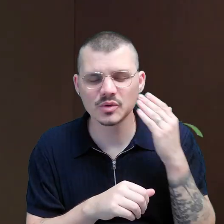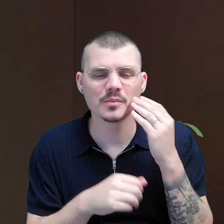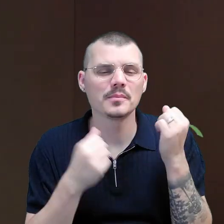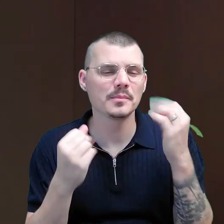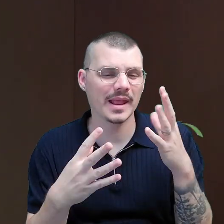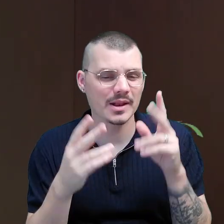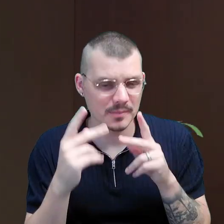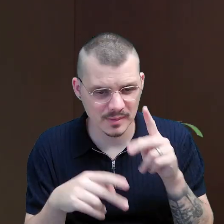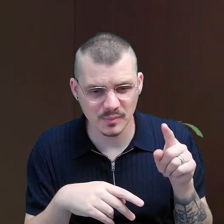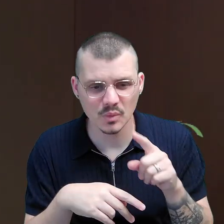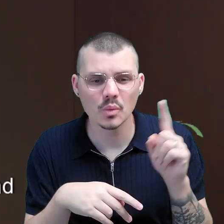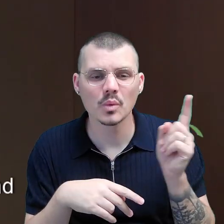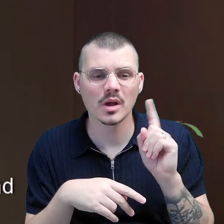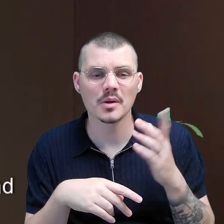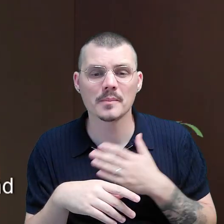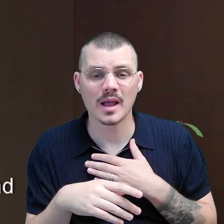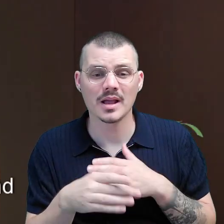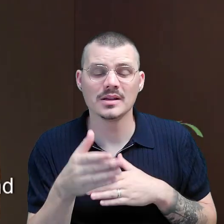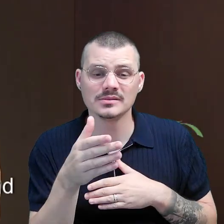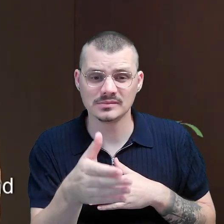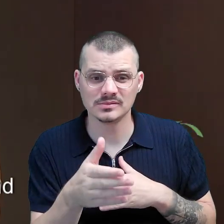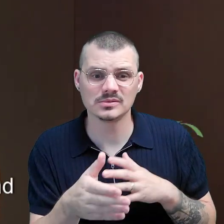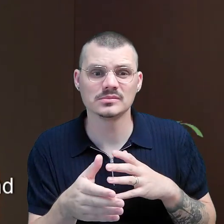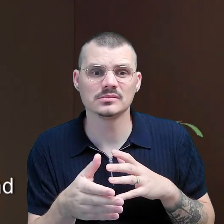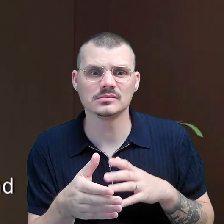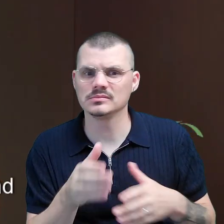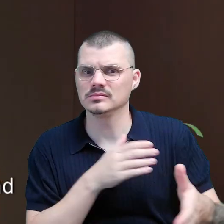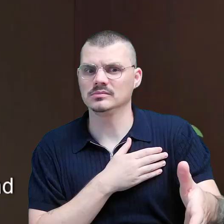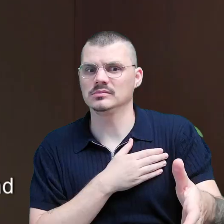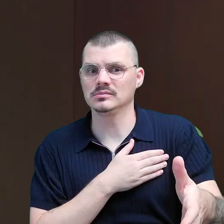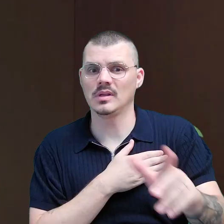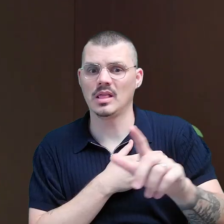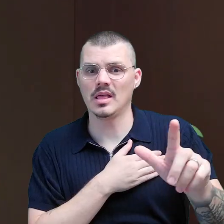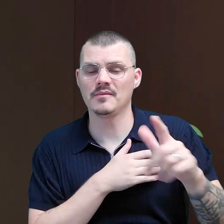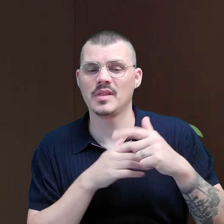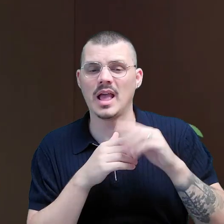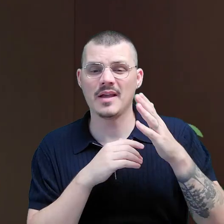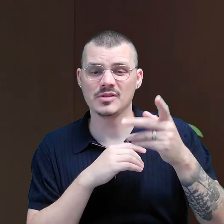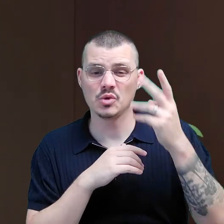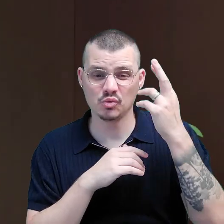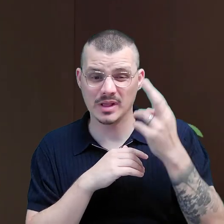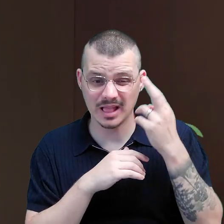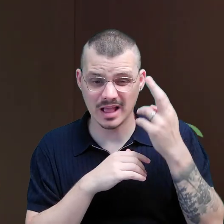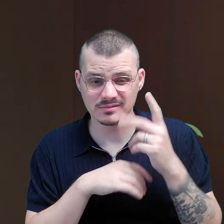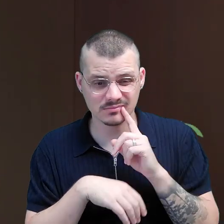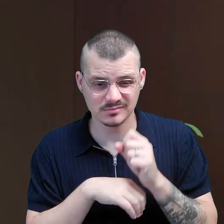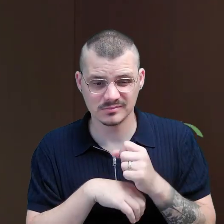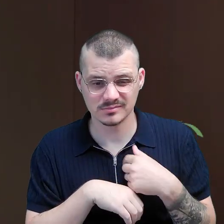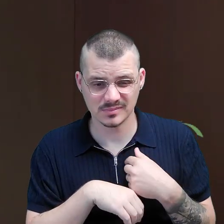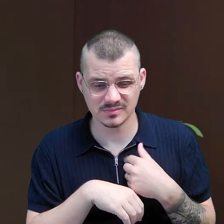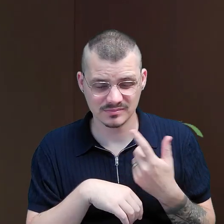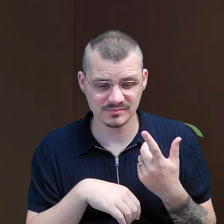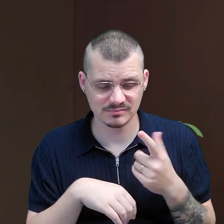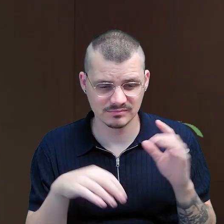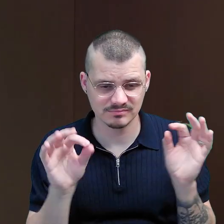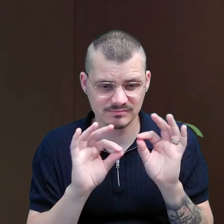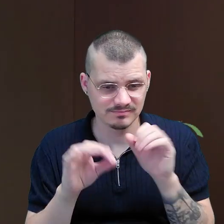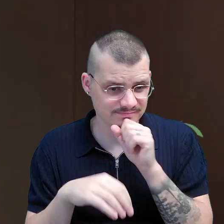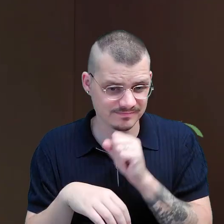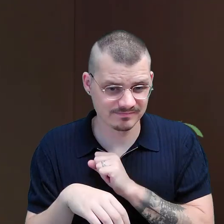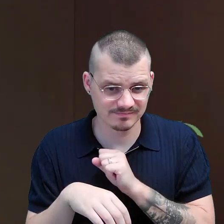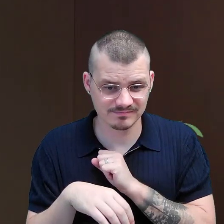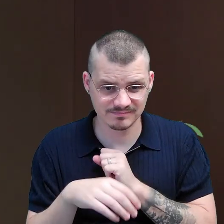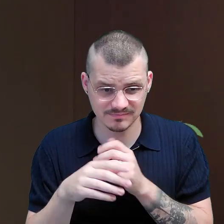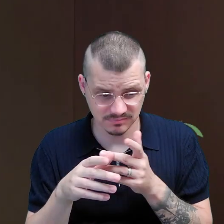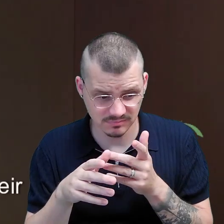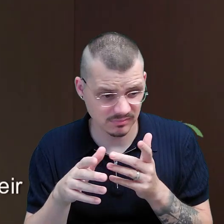people where my initial handshake got a left hand, and then after they realized I was just a harmless cream puff of a